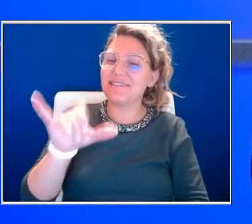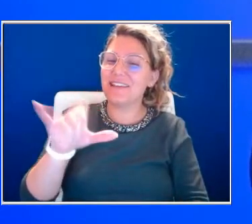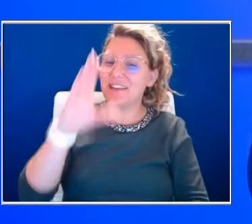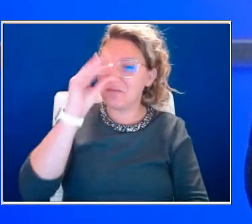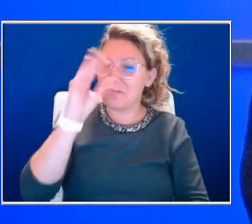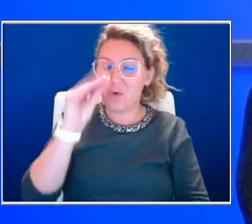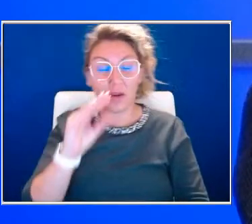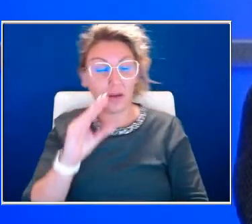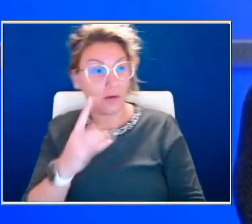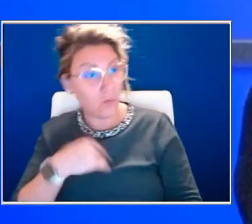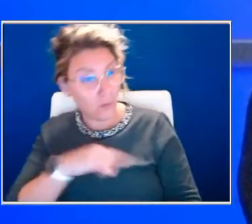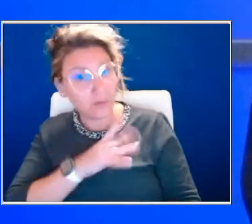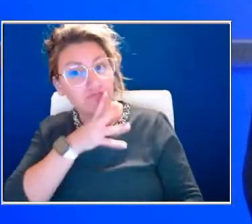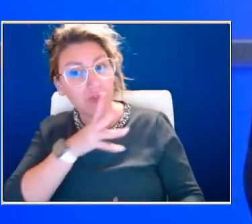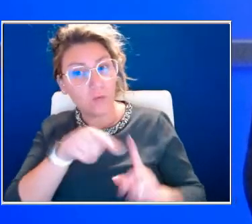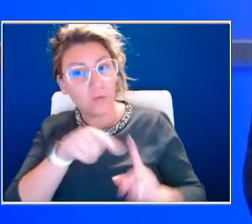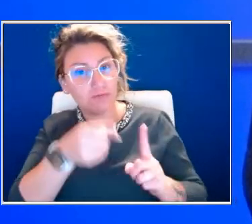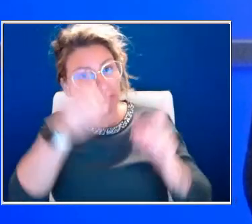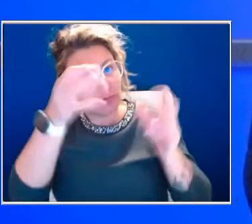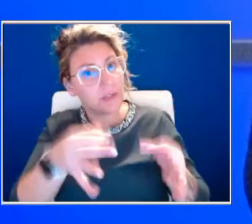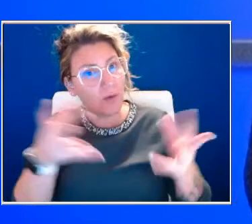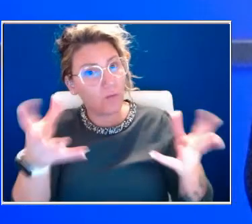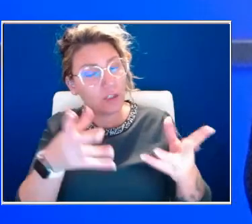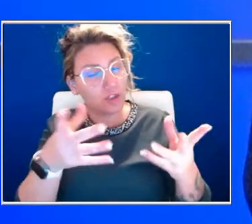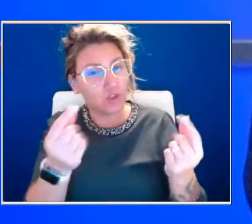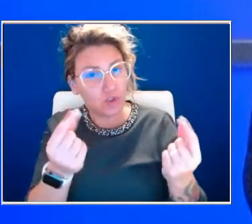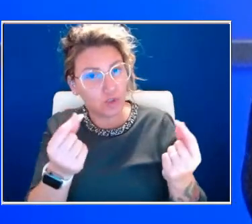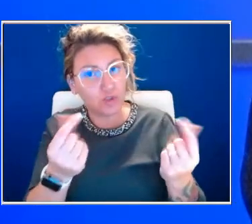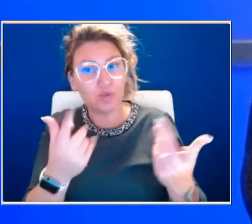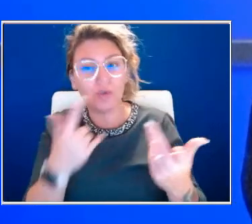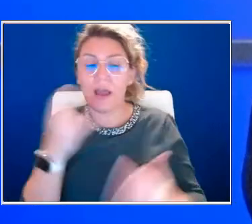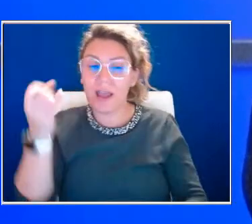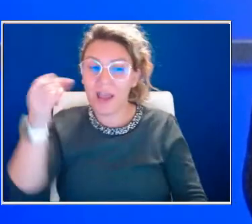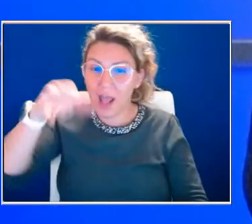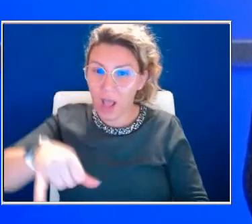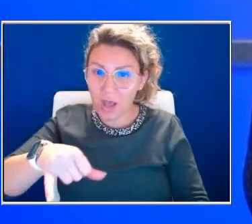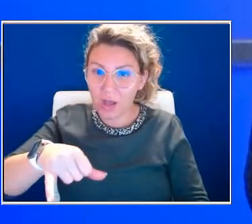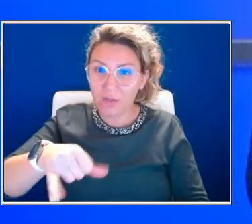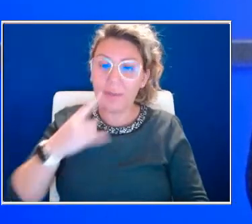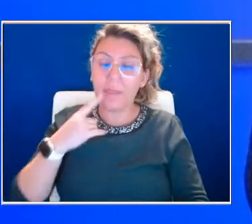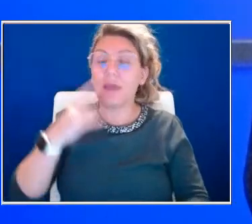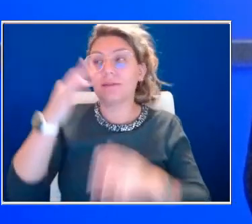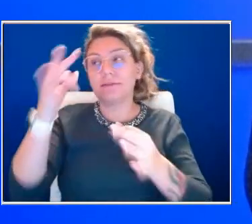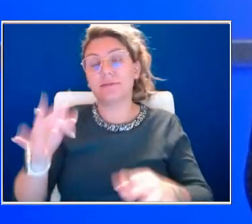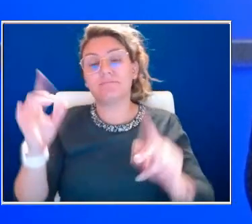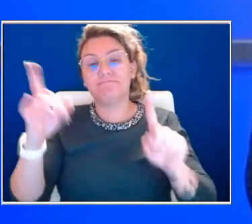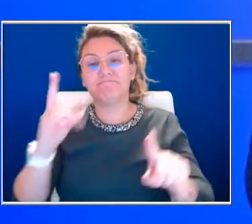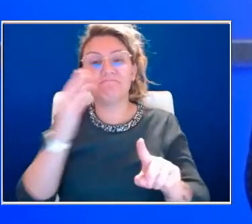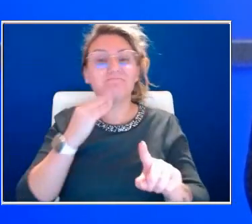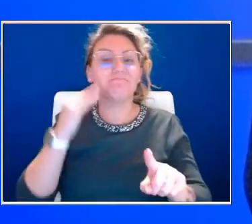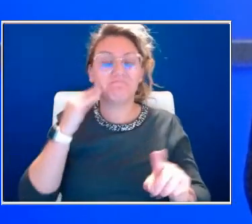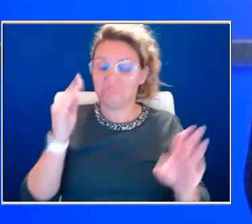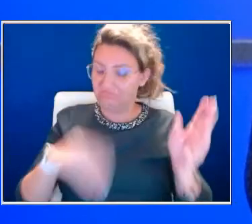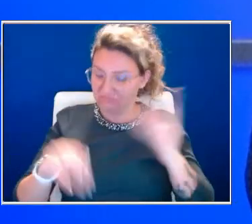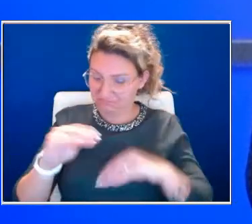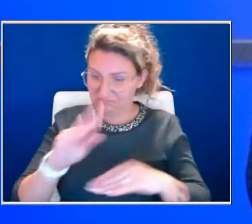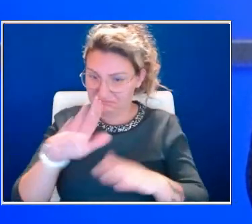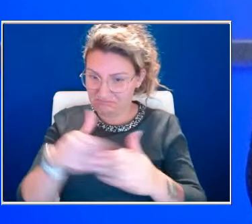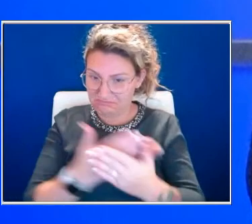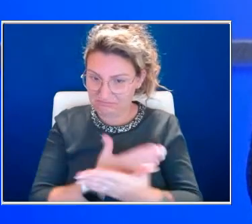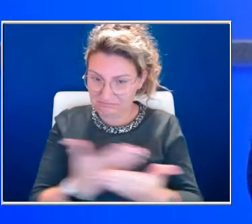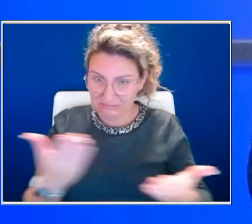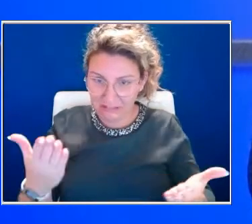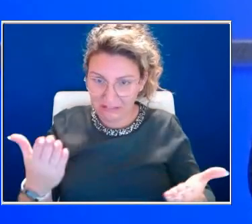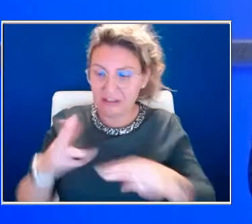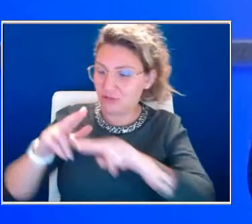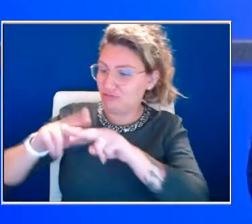do. So I hung up, decided, well, I'm going home. So I packed up and took the train from Wichita and went